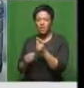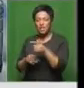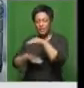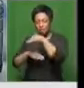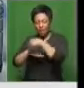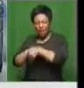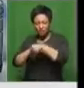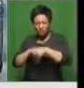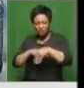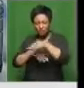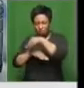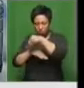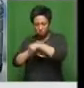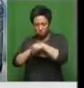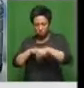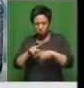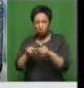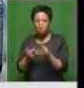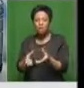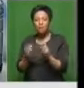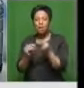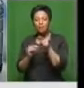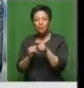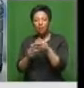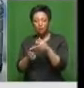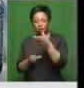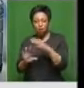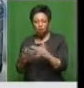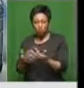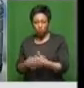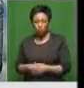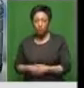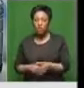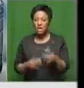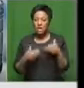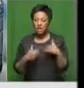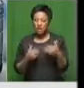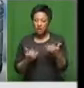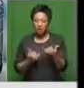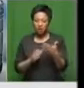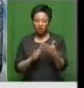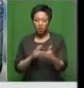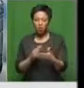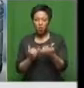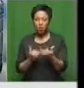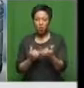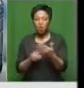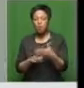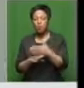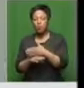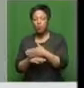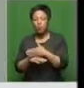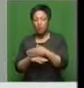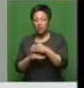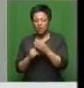them? So really, it's the beginning and the end, you know, being a plant-based feedstock that we're using. And